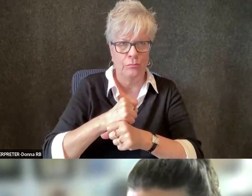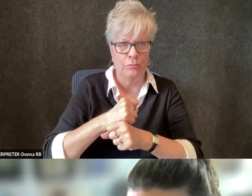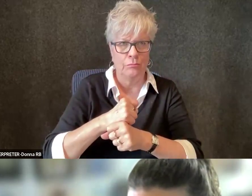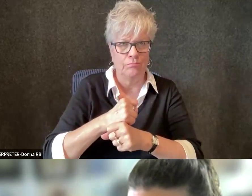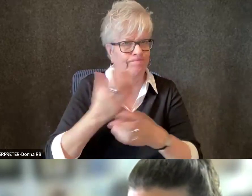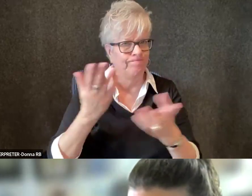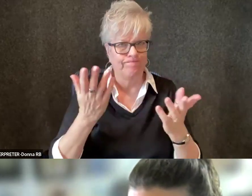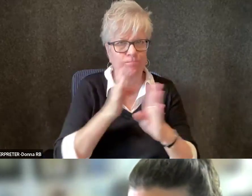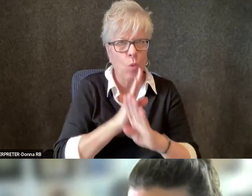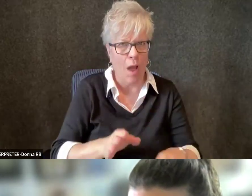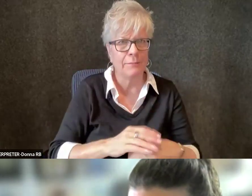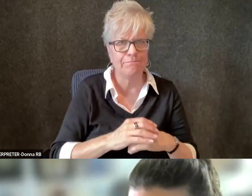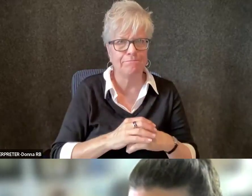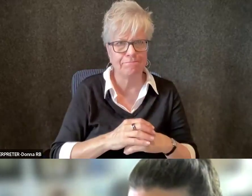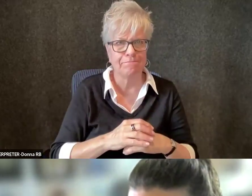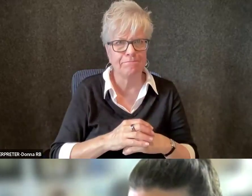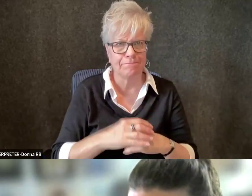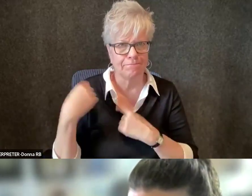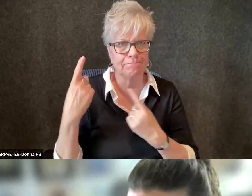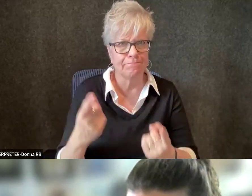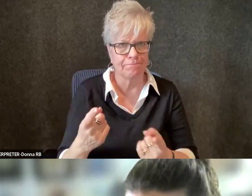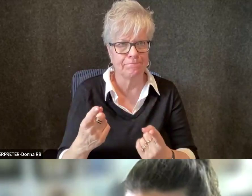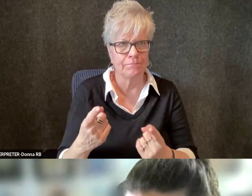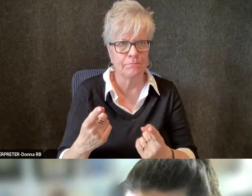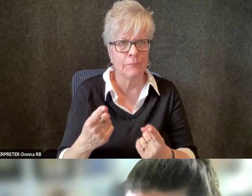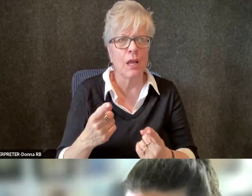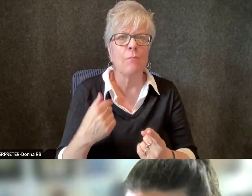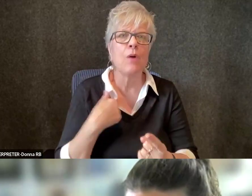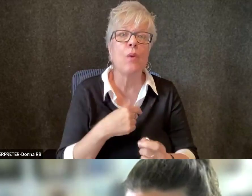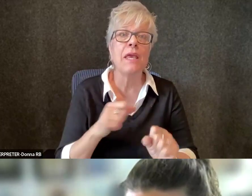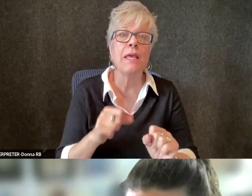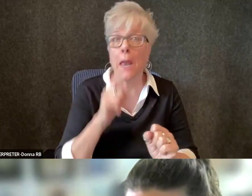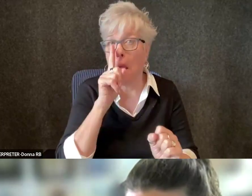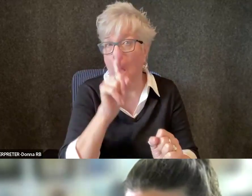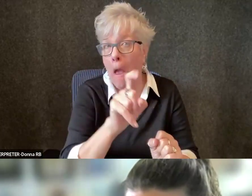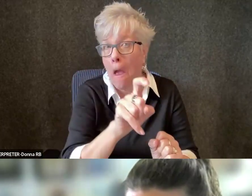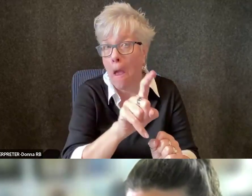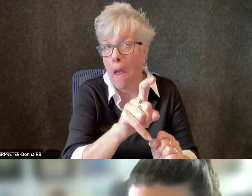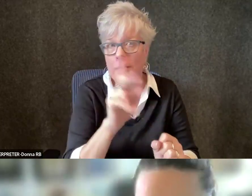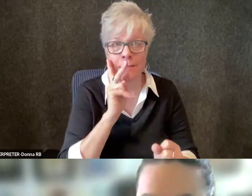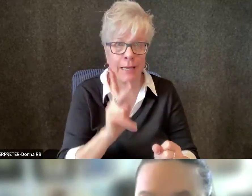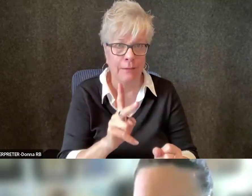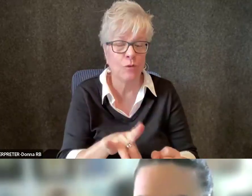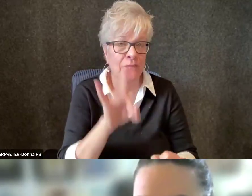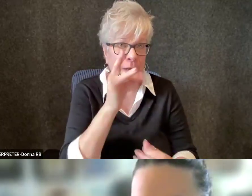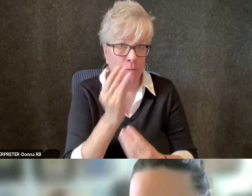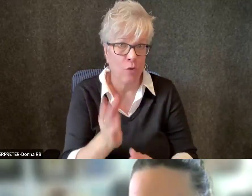yeah, it's been quiet, but let's poke them a little bit and see what we can find.